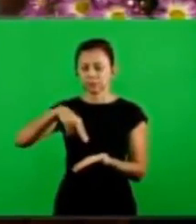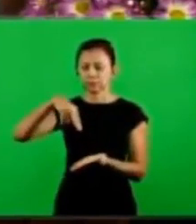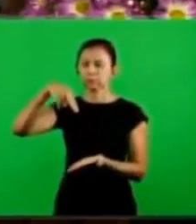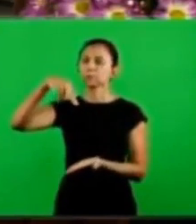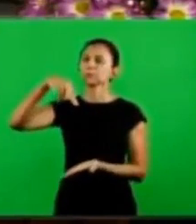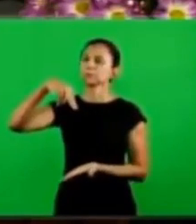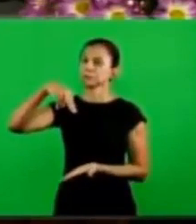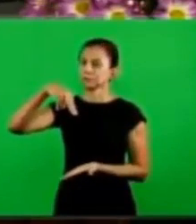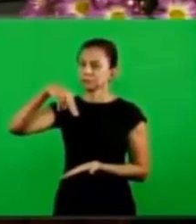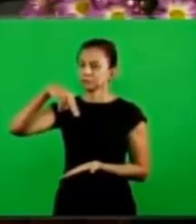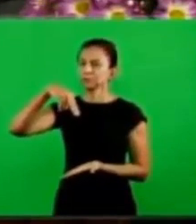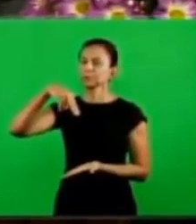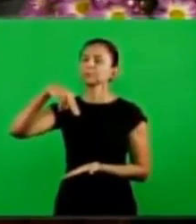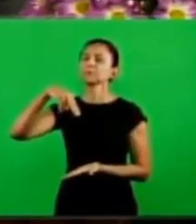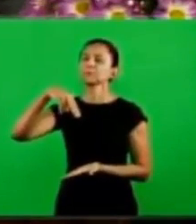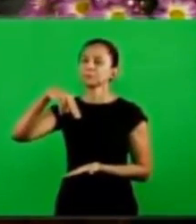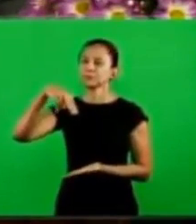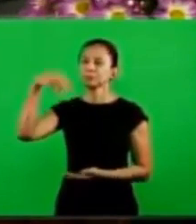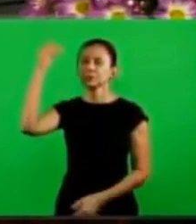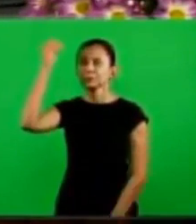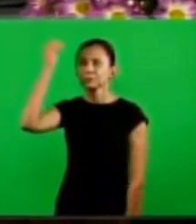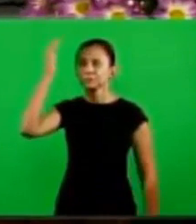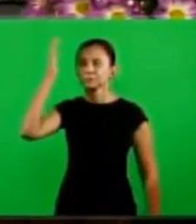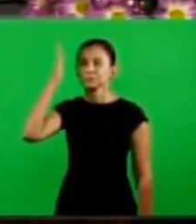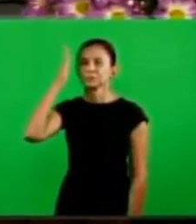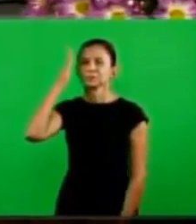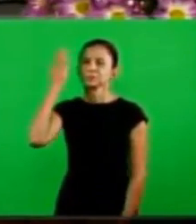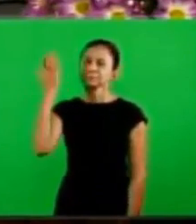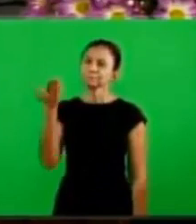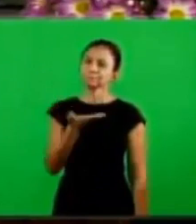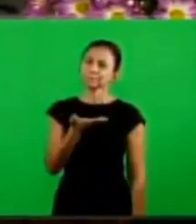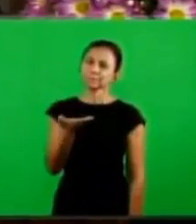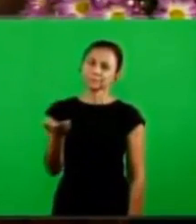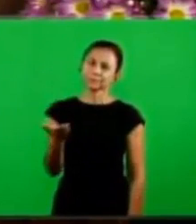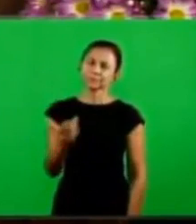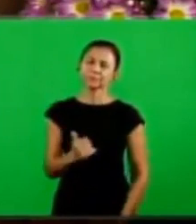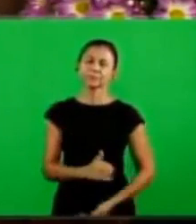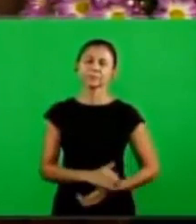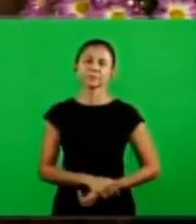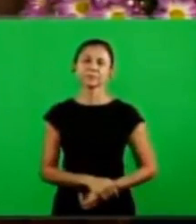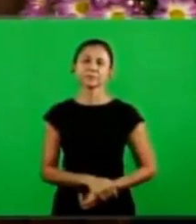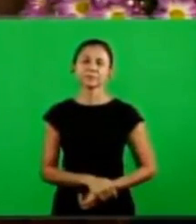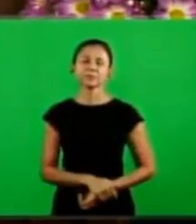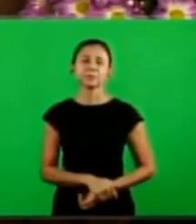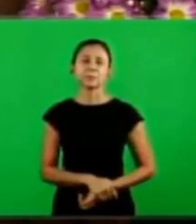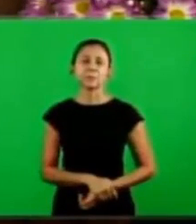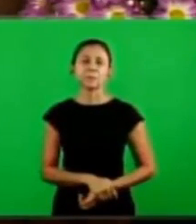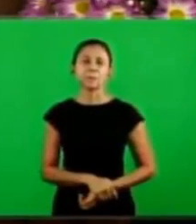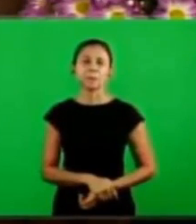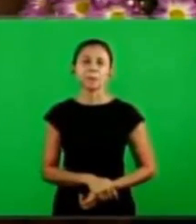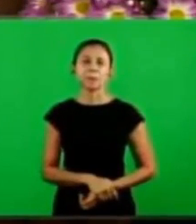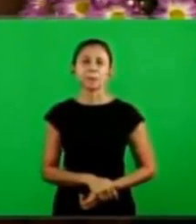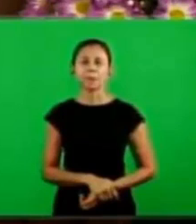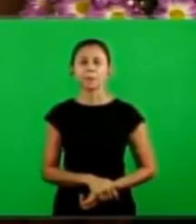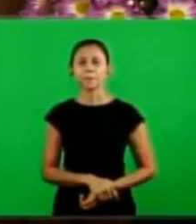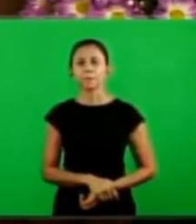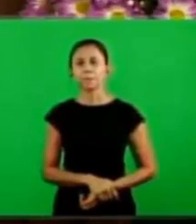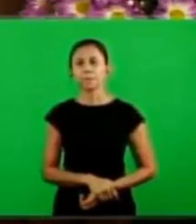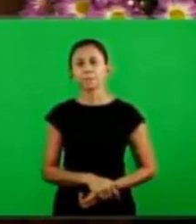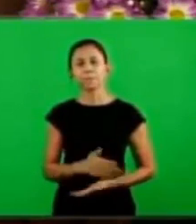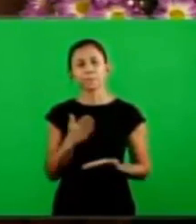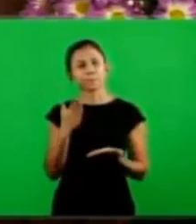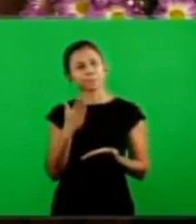So what happened is when we say, we can say we have experienced, we're able to mention that